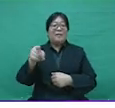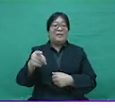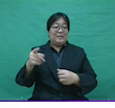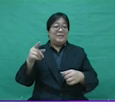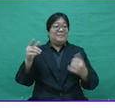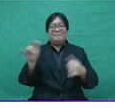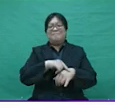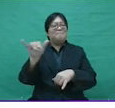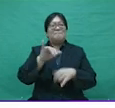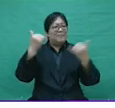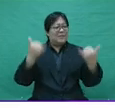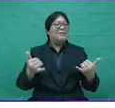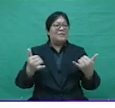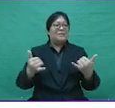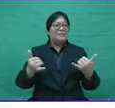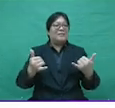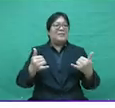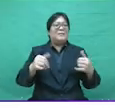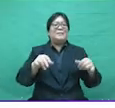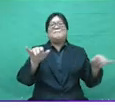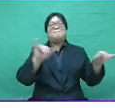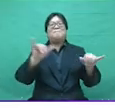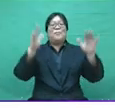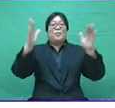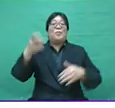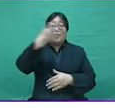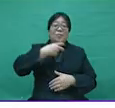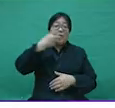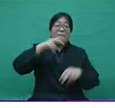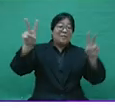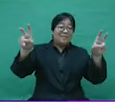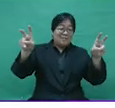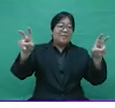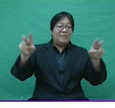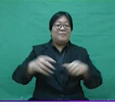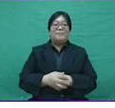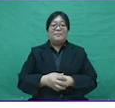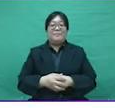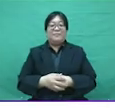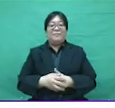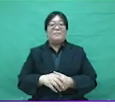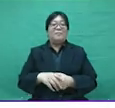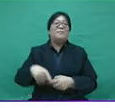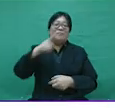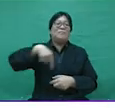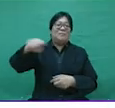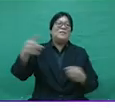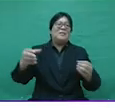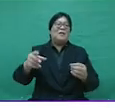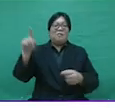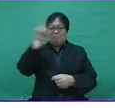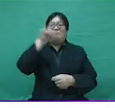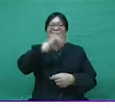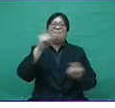and at minimum in the same way as every normal, in brackets, people, they are the ones who